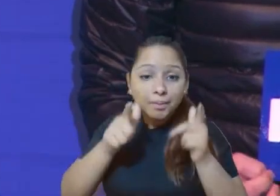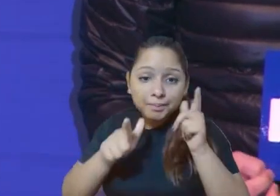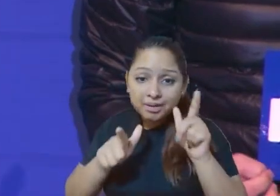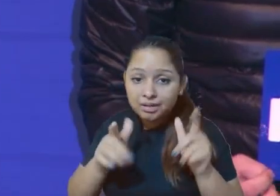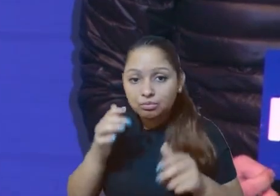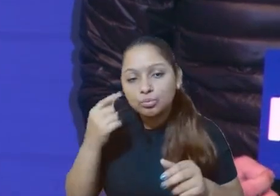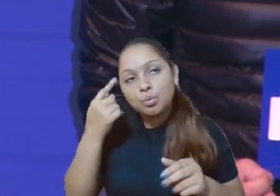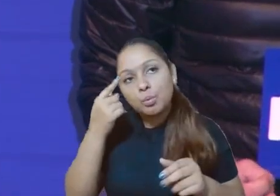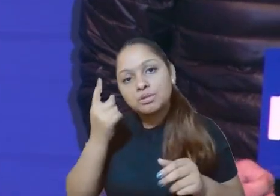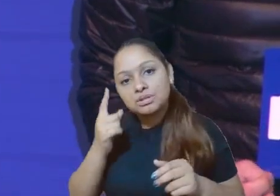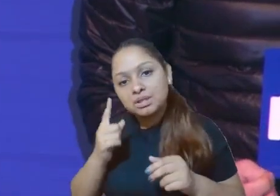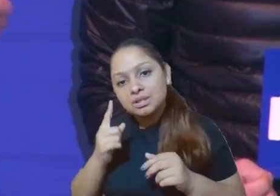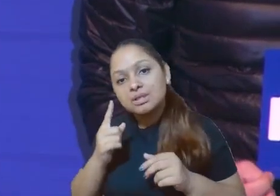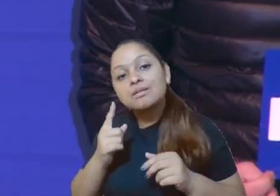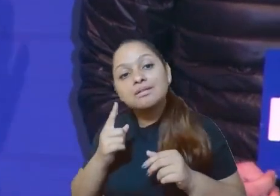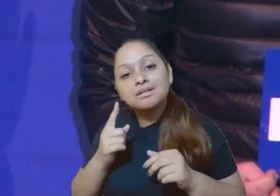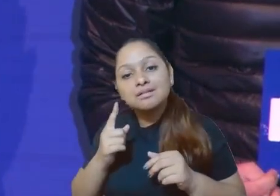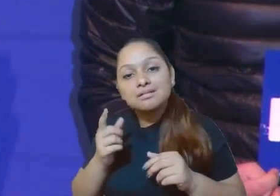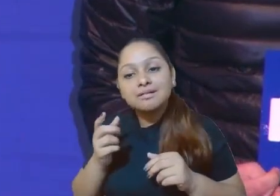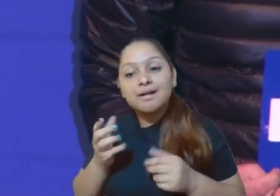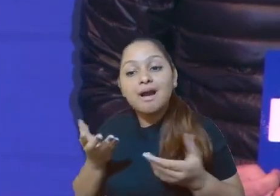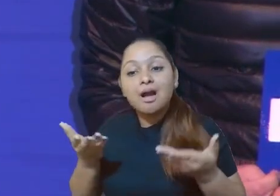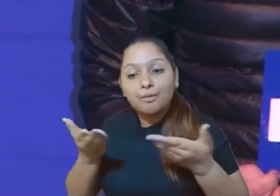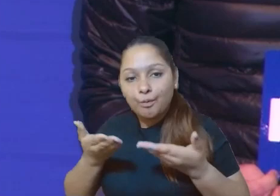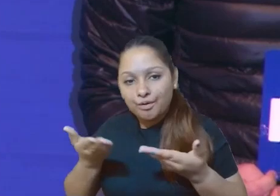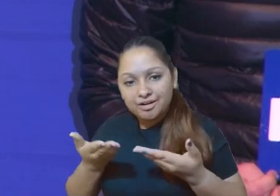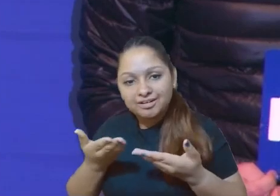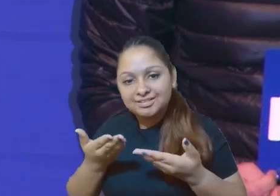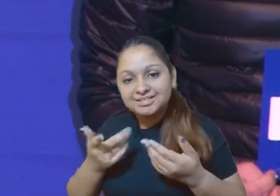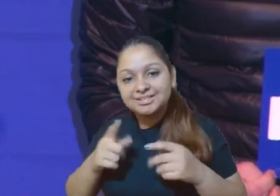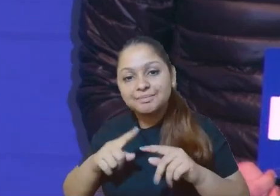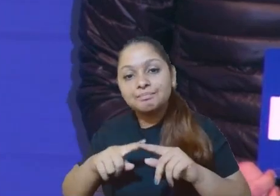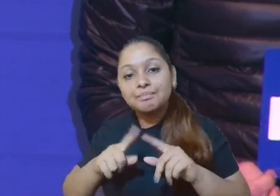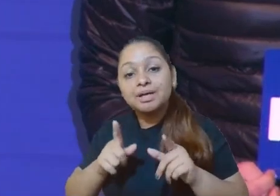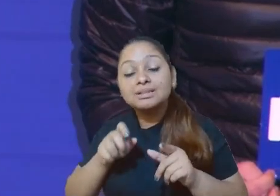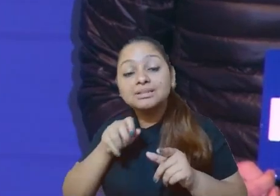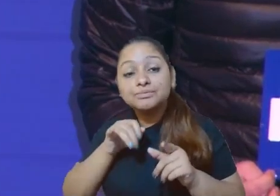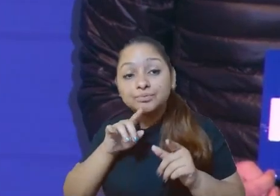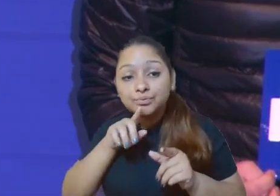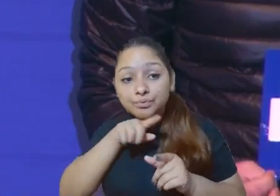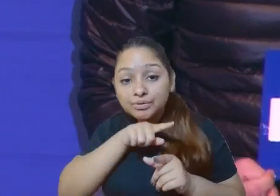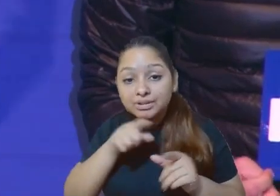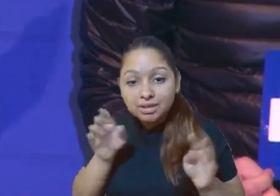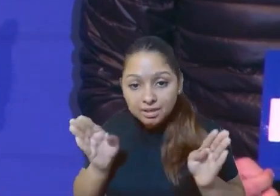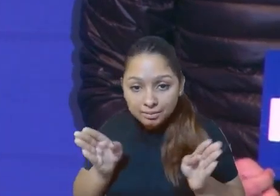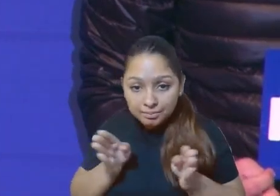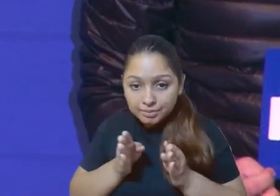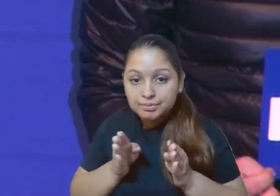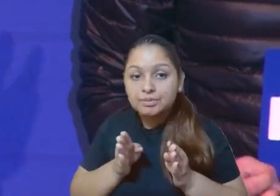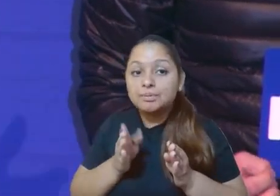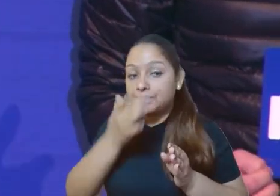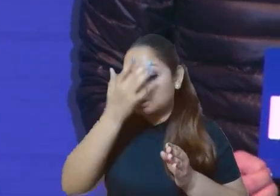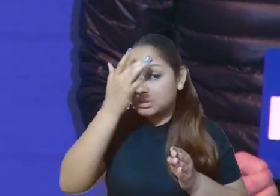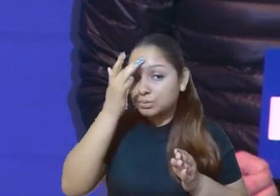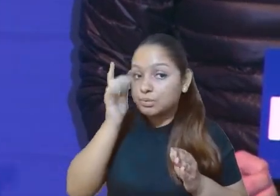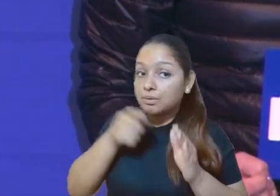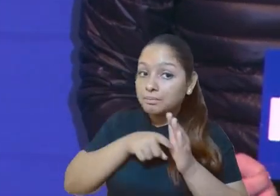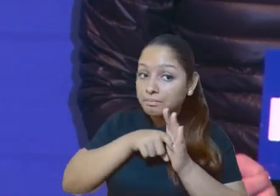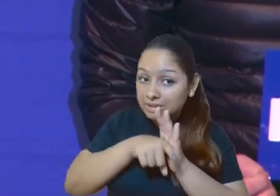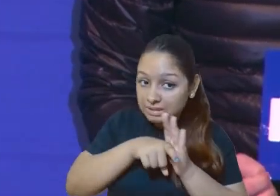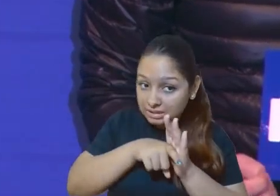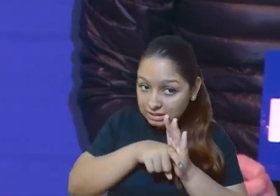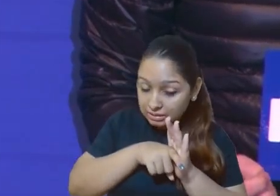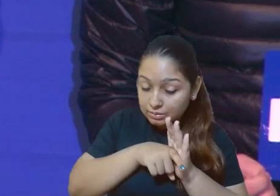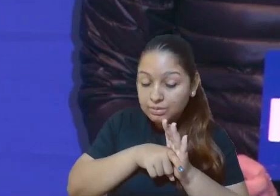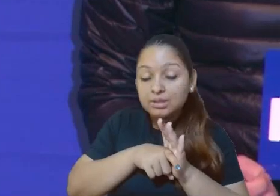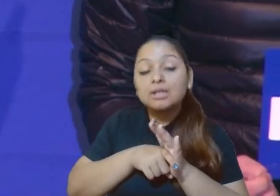know how much it happens with startups, but I believe that closing this gap between researchers and